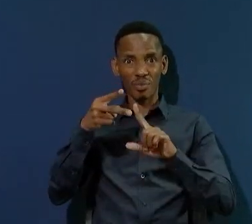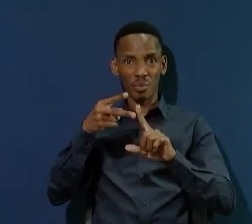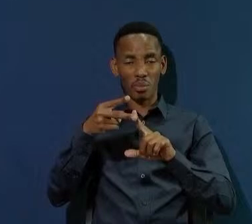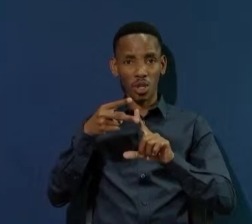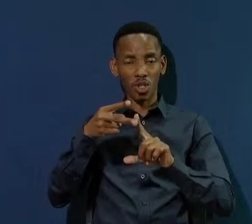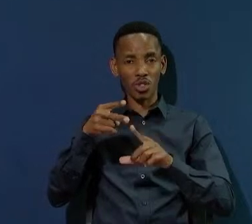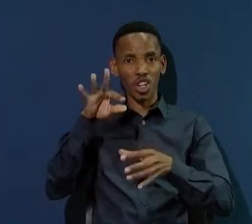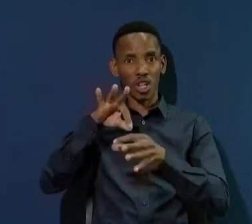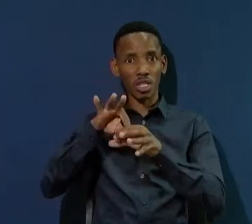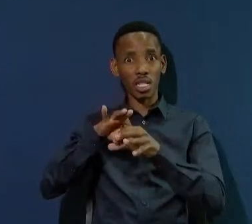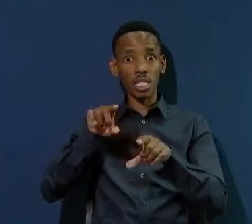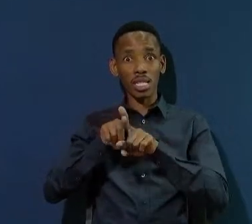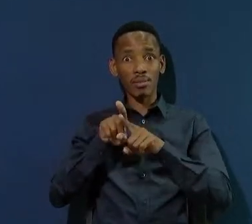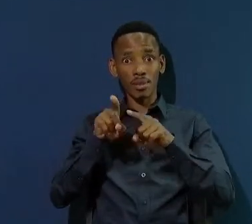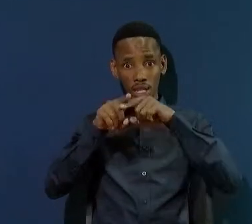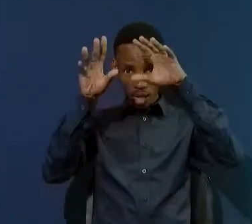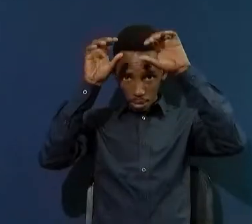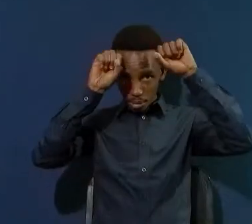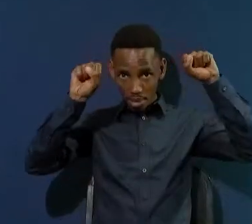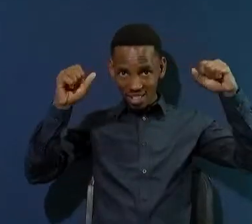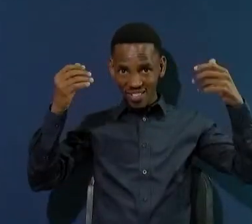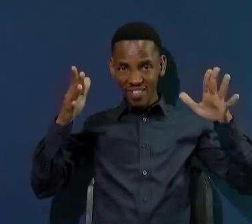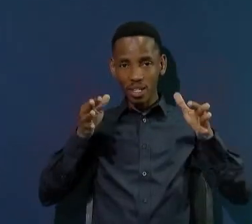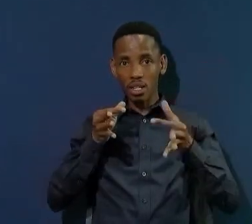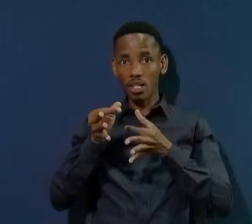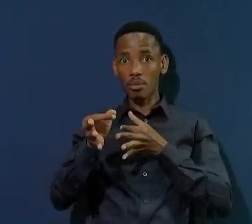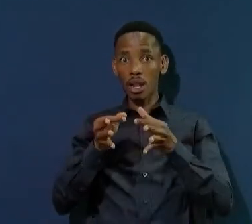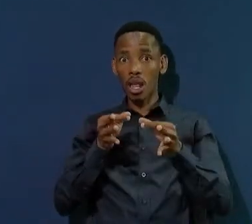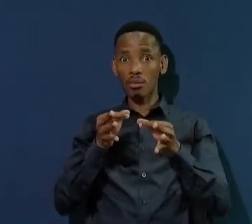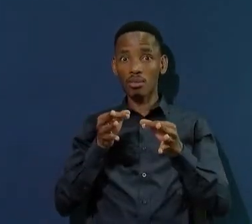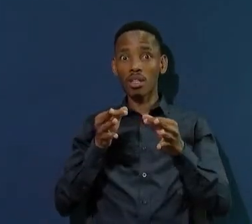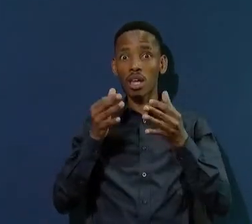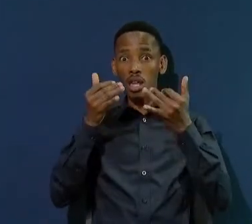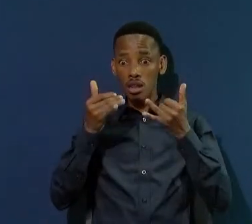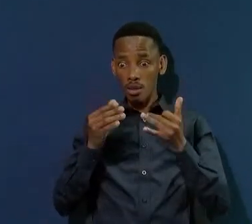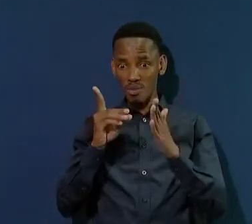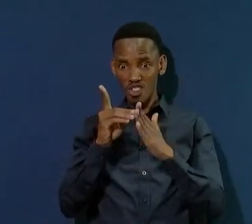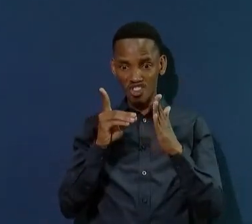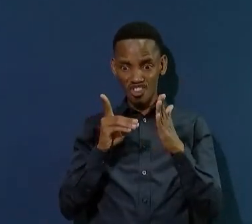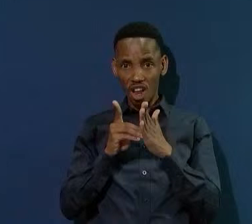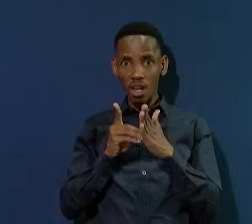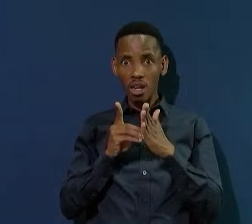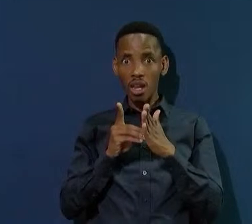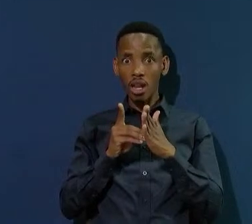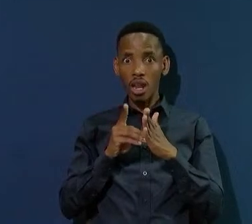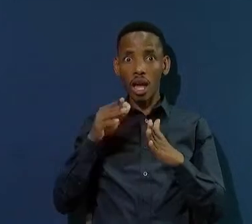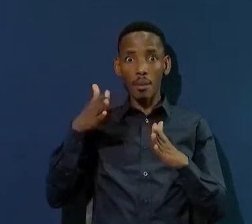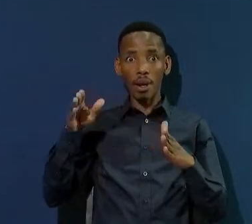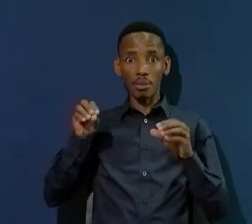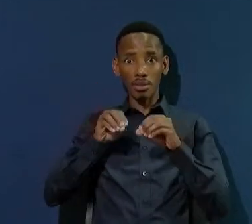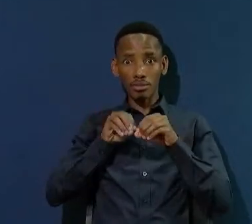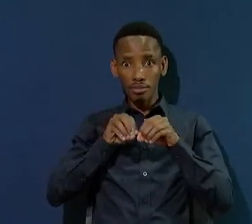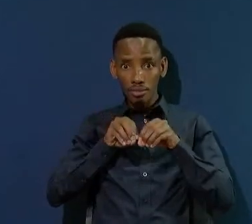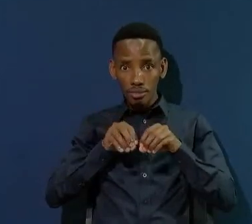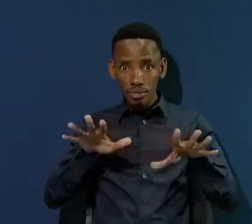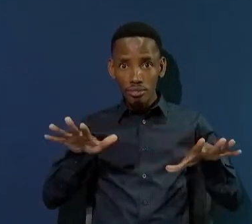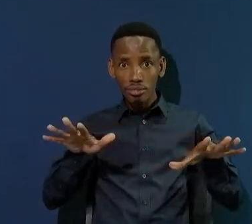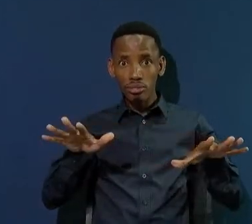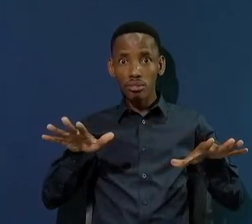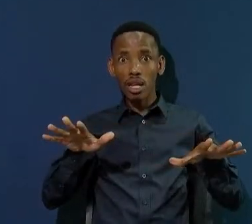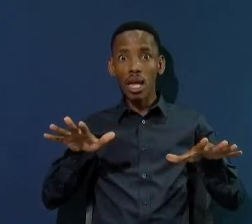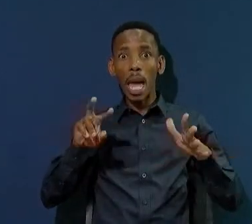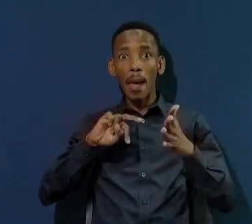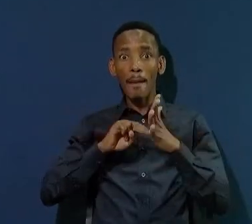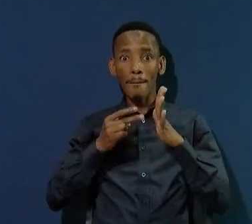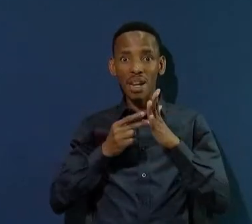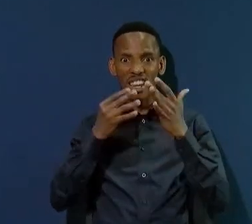ka teng. Ka lone letsatsi le leng gore parliament e tle phatlaladiwa ka lone. A writ of election will be issued.